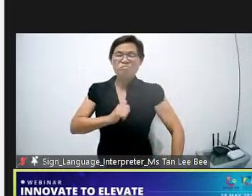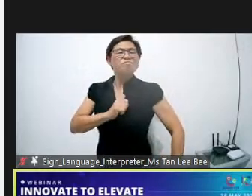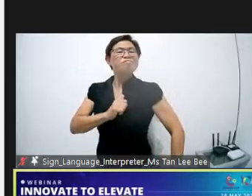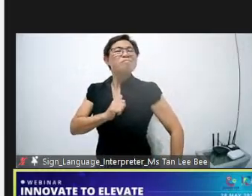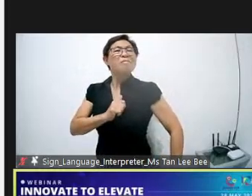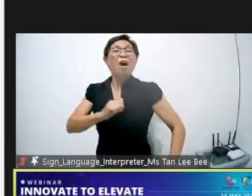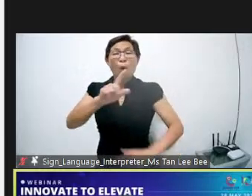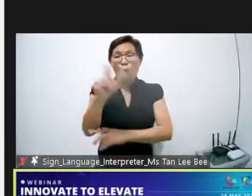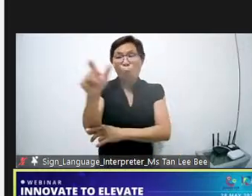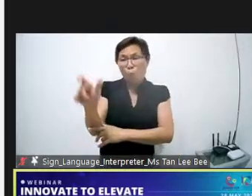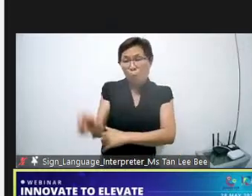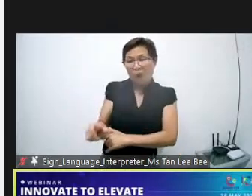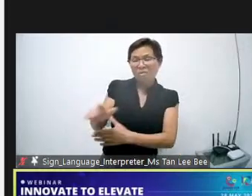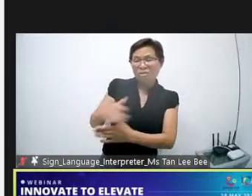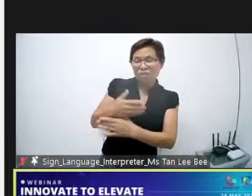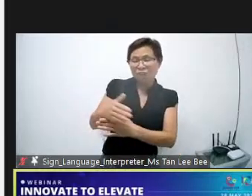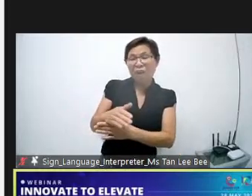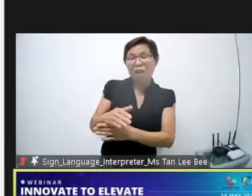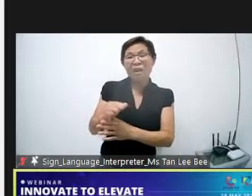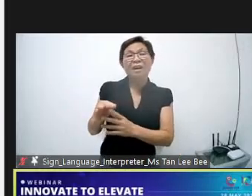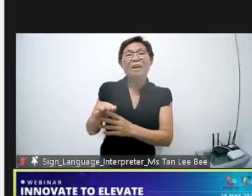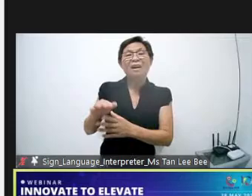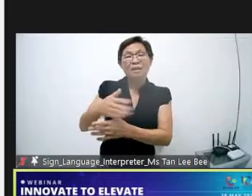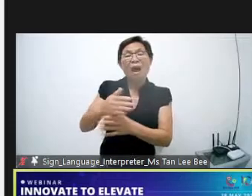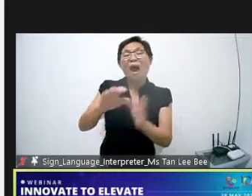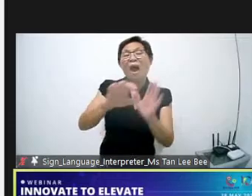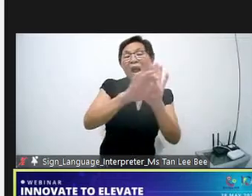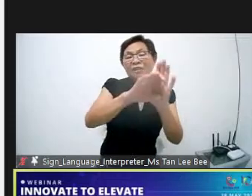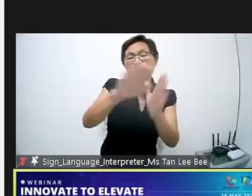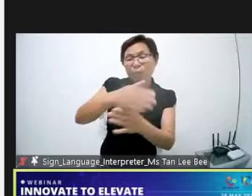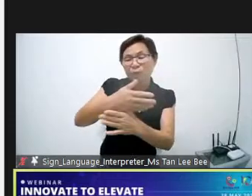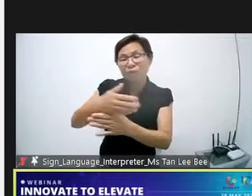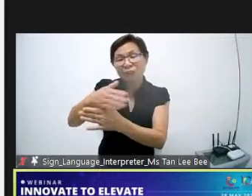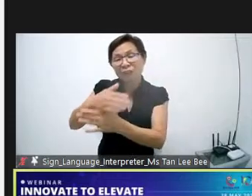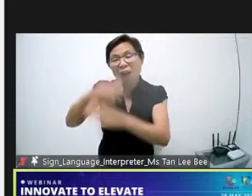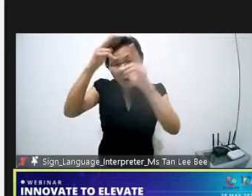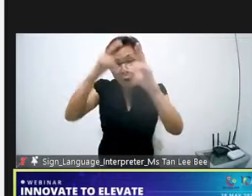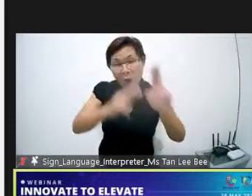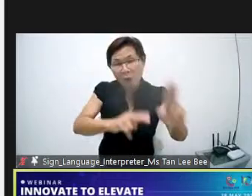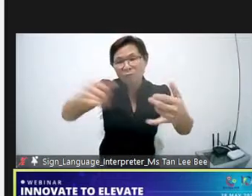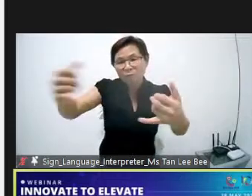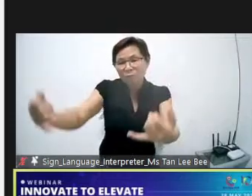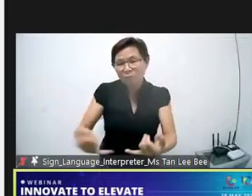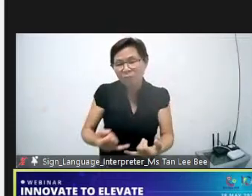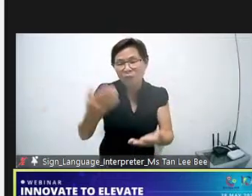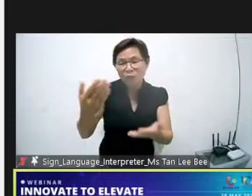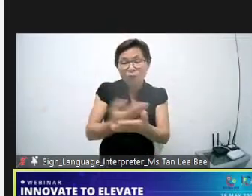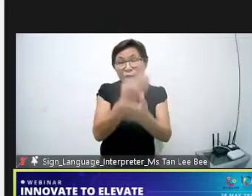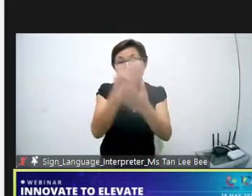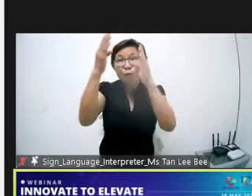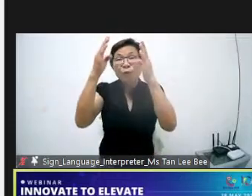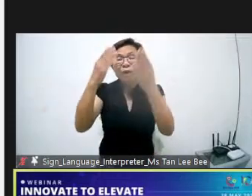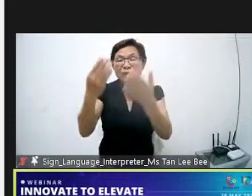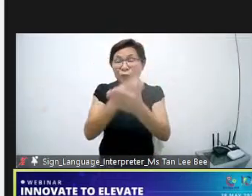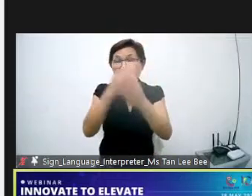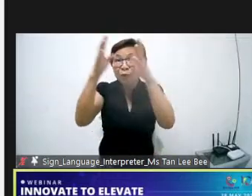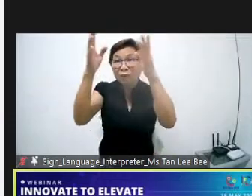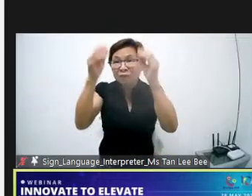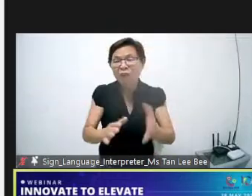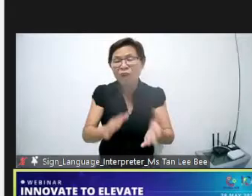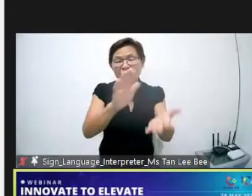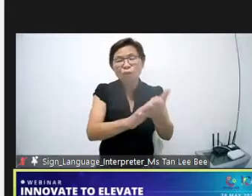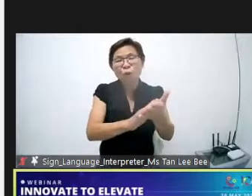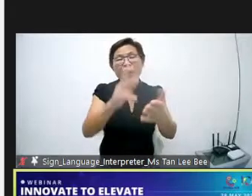share on experiential sharing. Ladies and gentlemen, it is an honor for me to invite an innovative teacher of Sekolah Kebangsaan